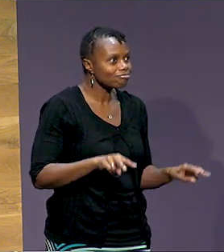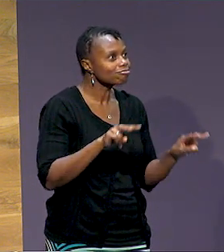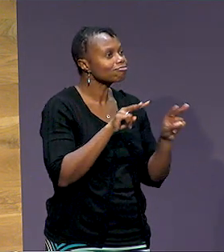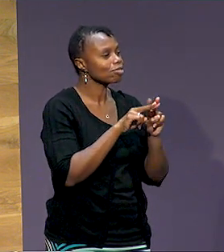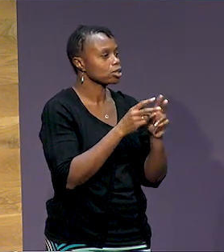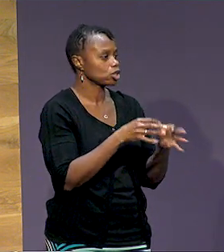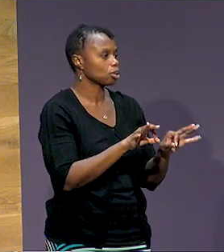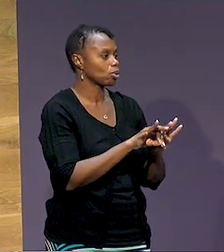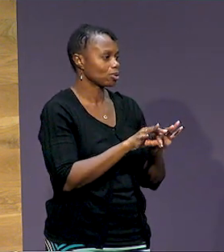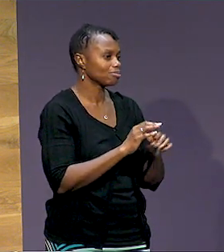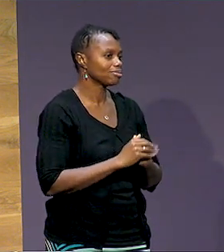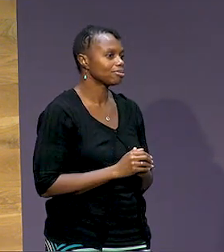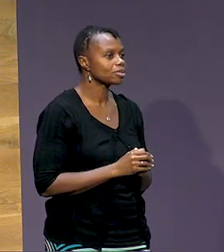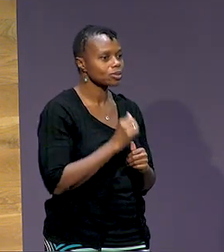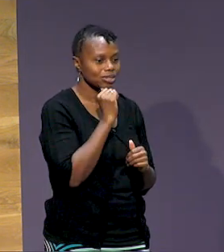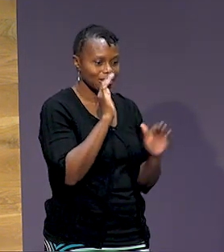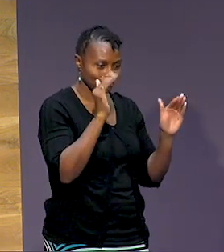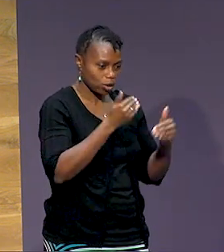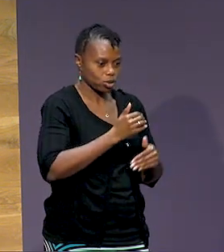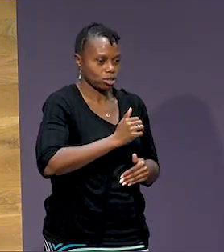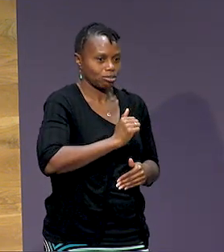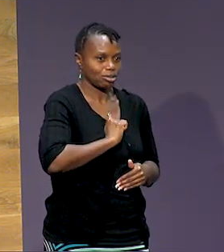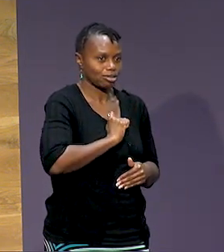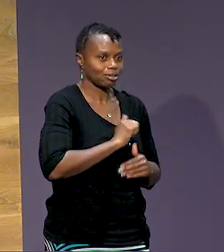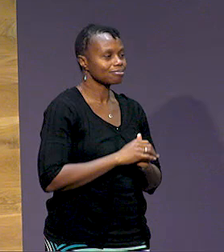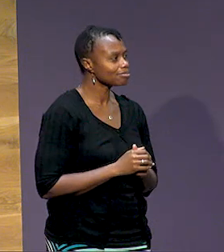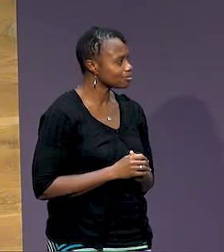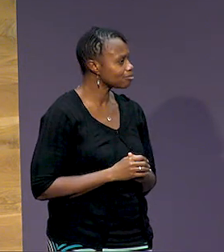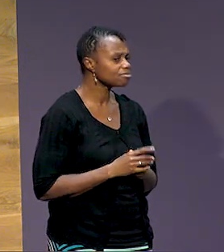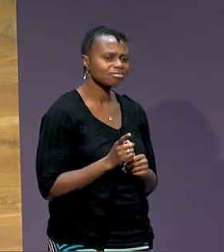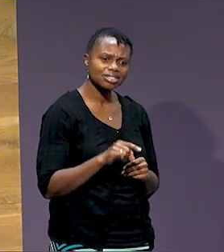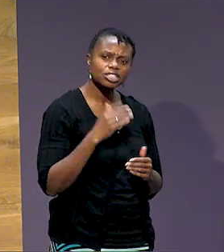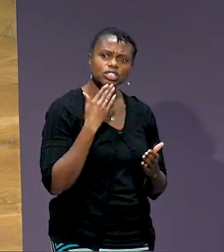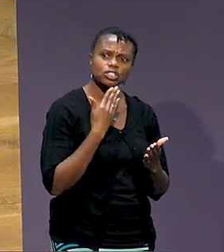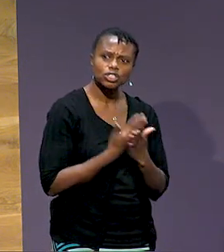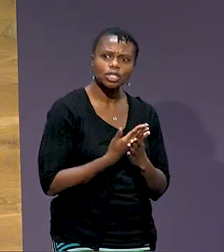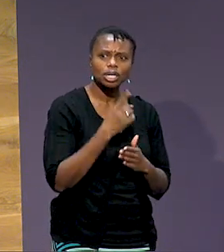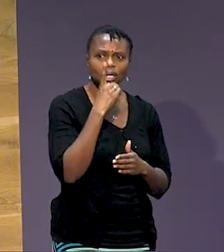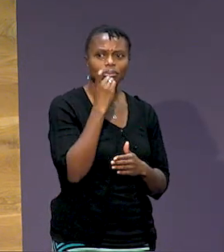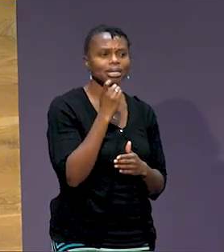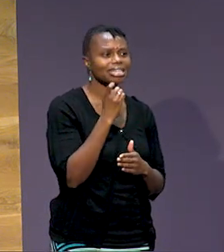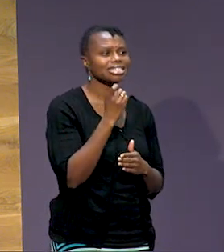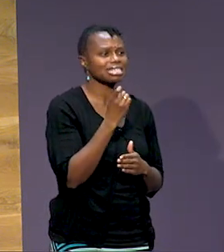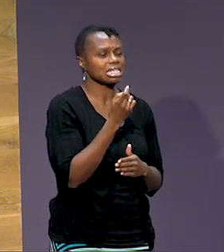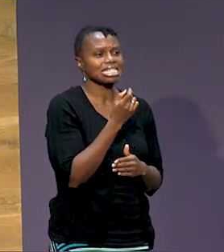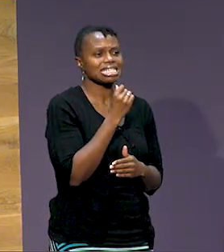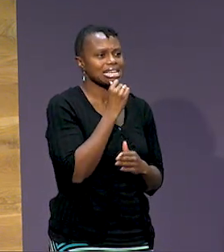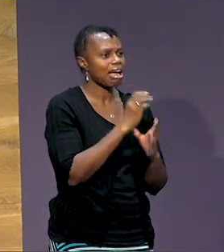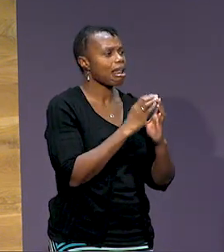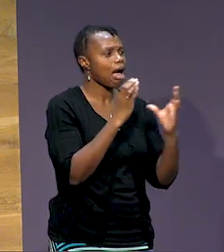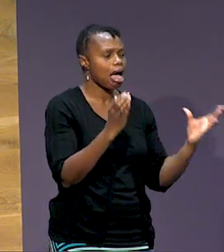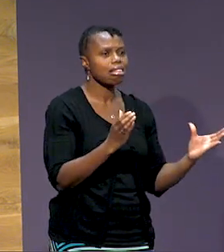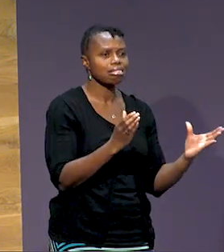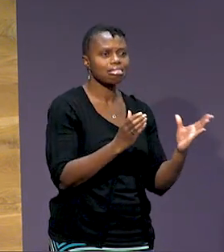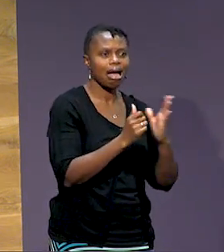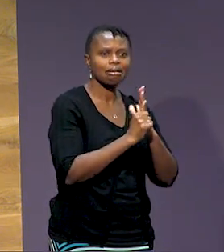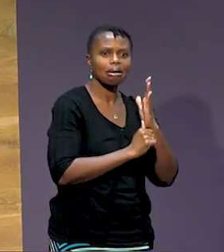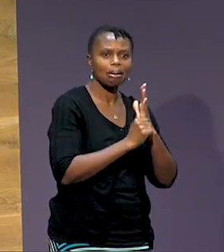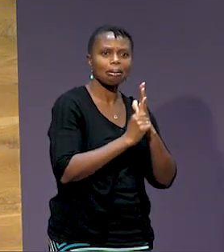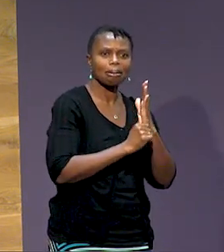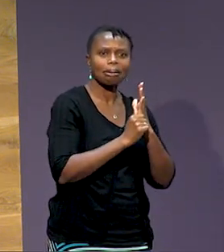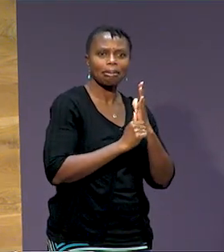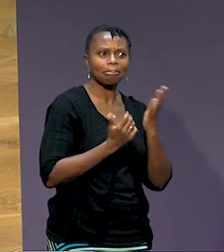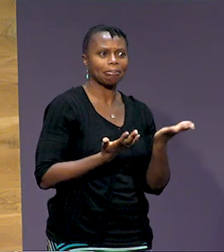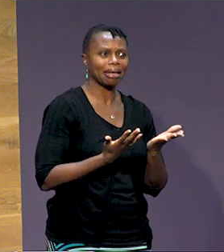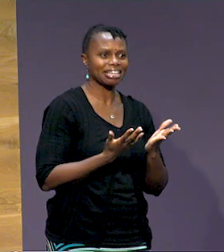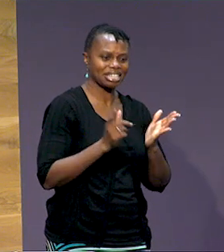get our own thing done. That's especially encouraging, I think, because so few magazines are publishing poetry, right? So yeah, probably because they have more people like me, right?